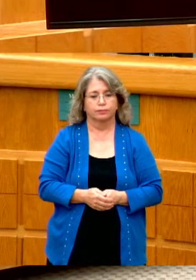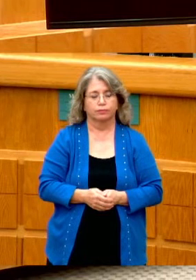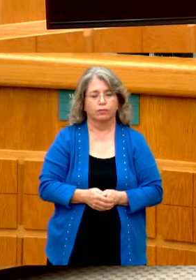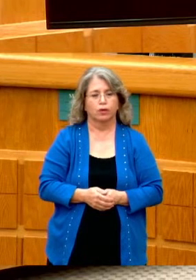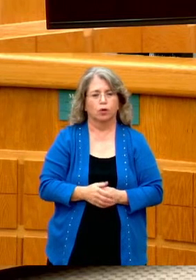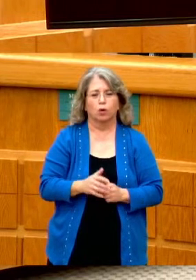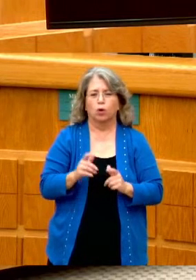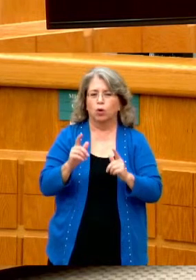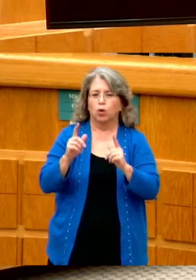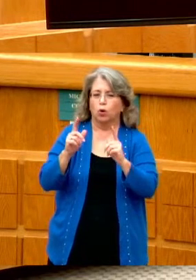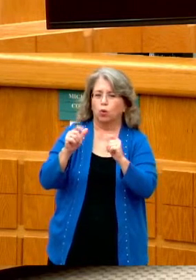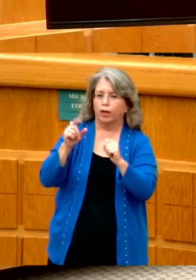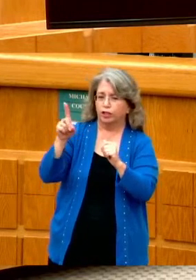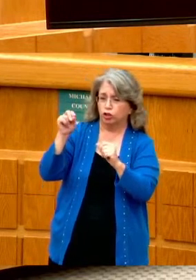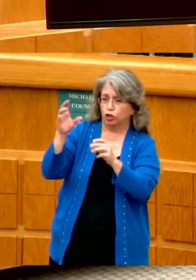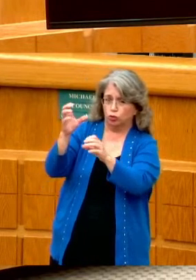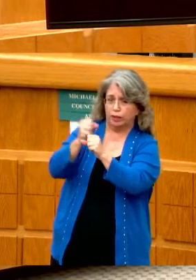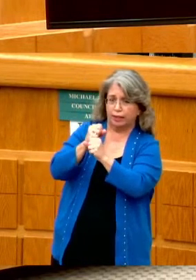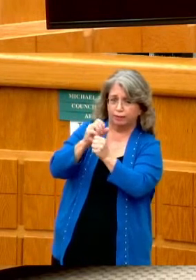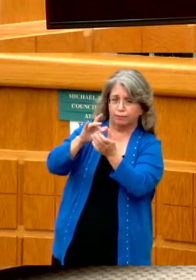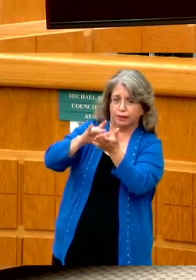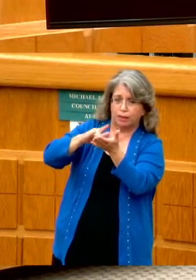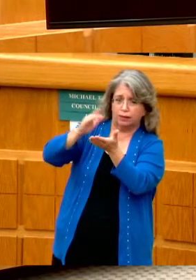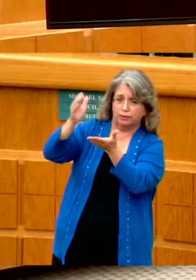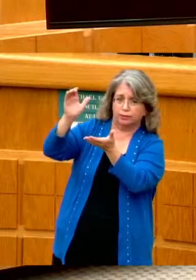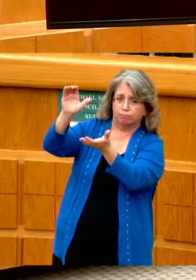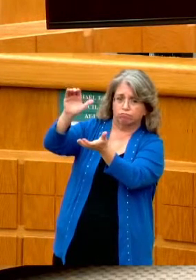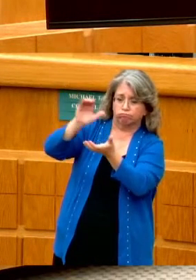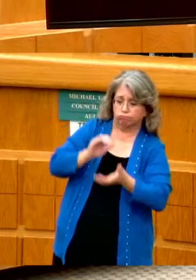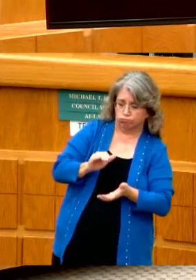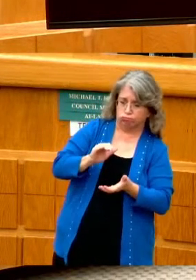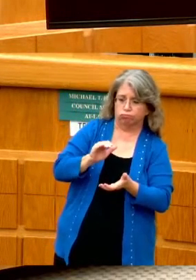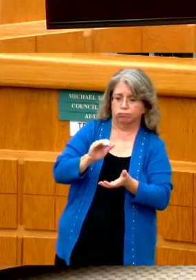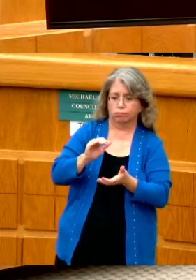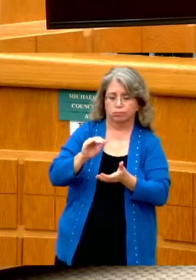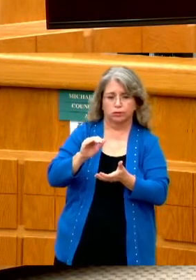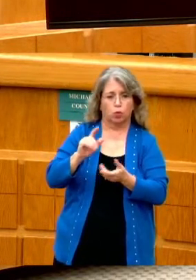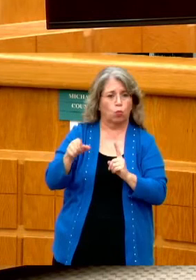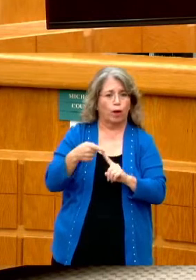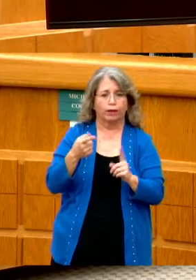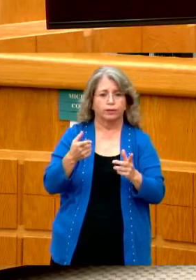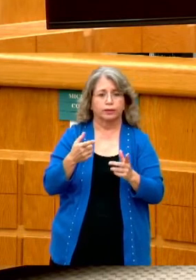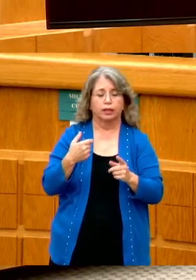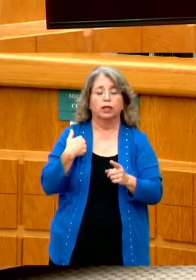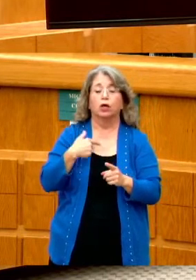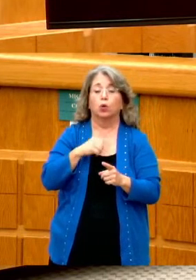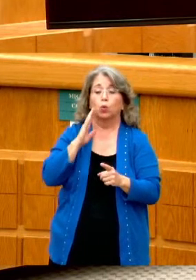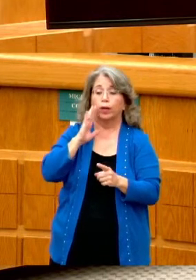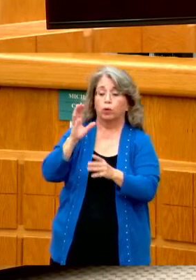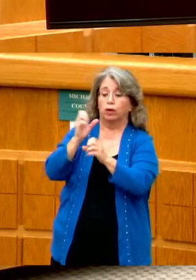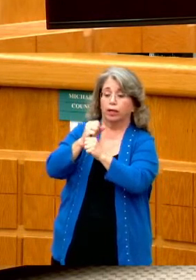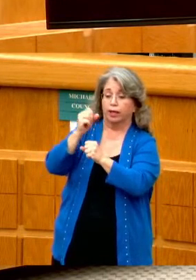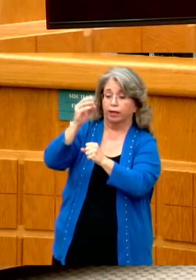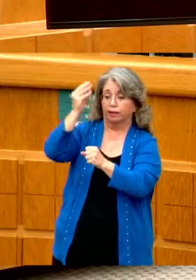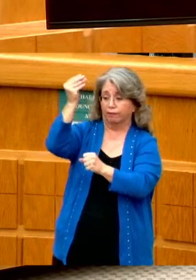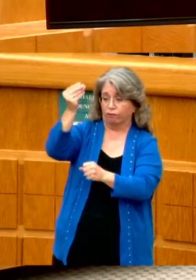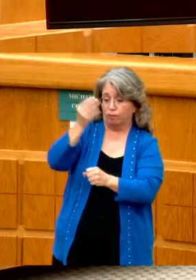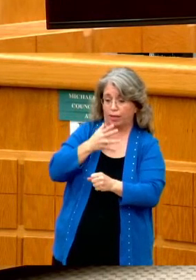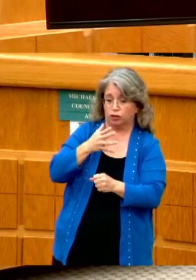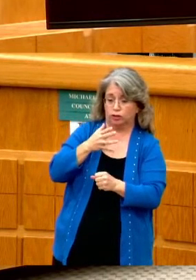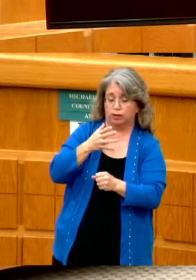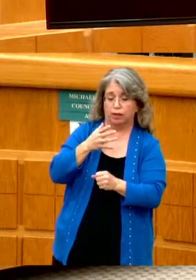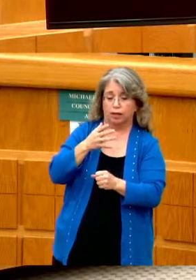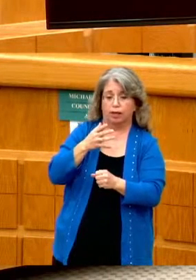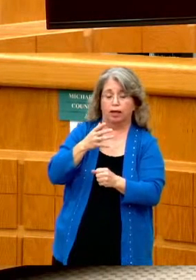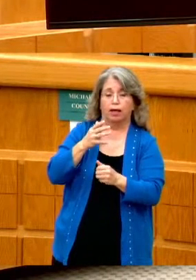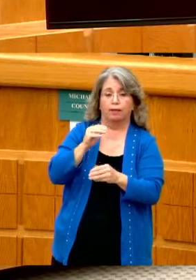When do you receive vaccines? When does the health district receive these vaccines? We receive notification of arrival of the vaccine